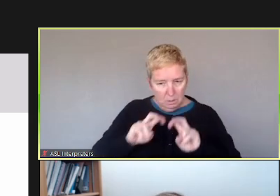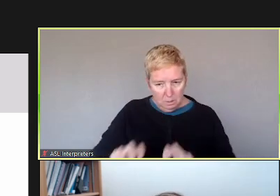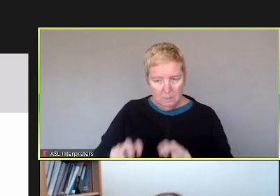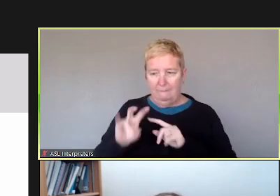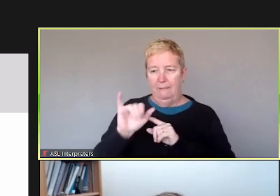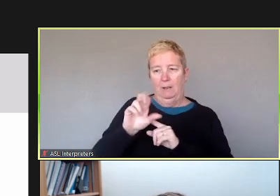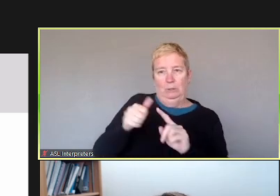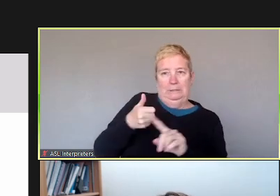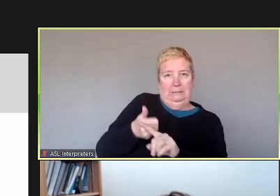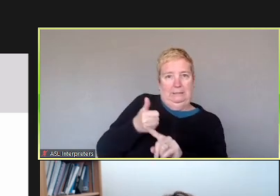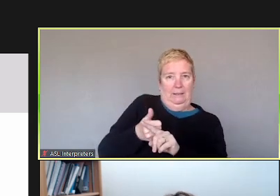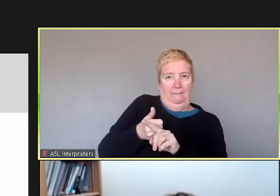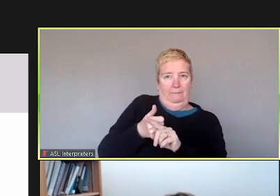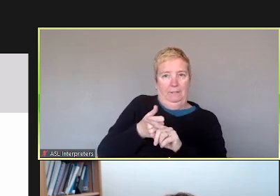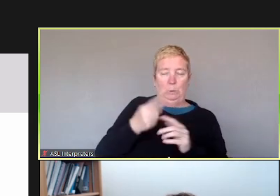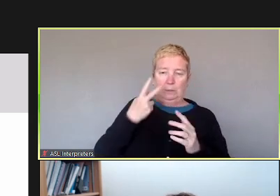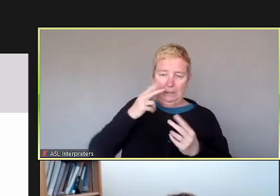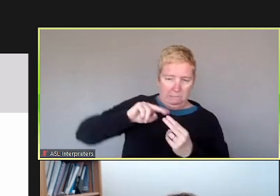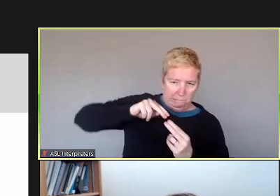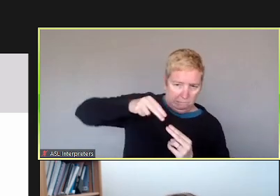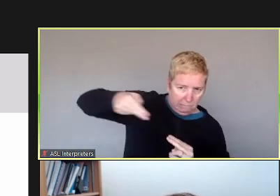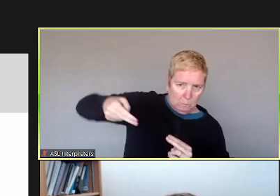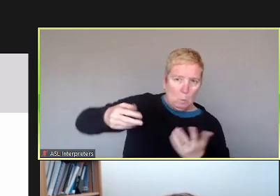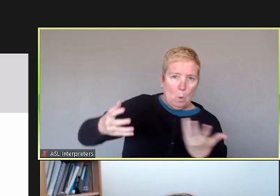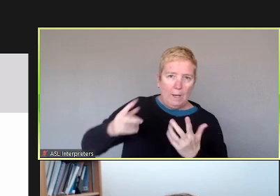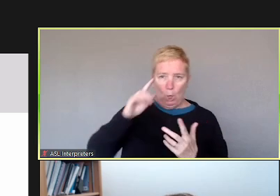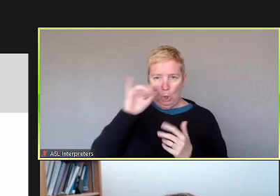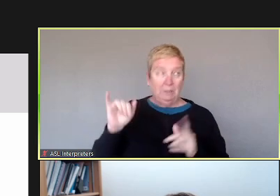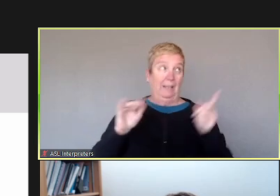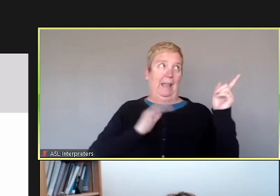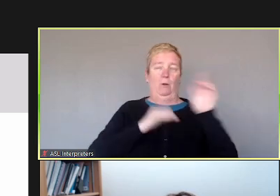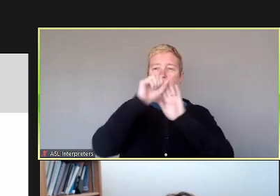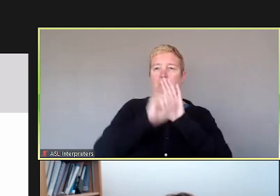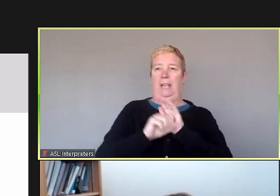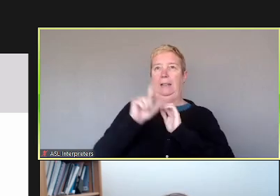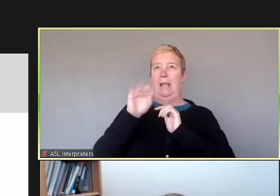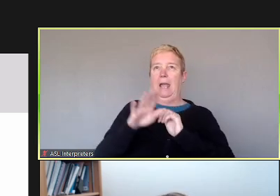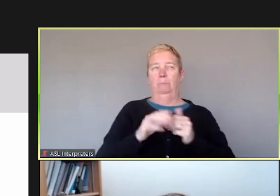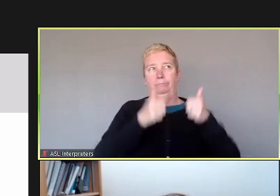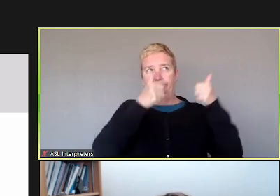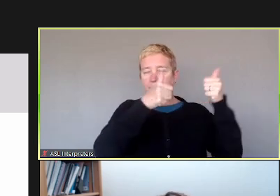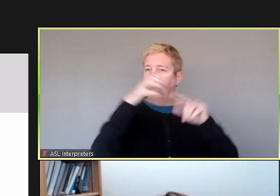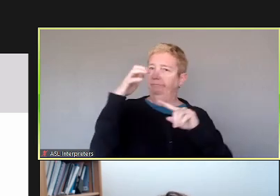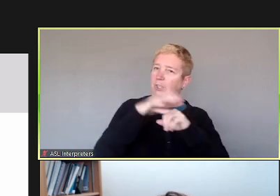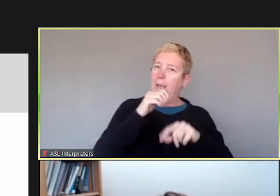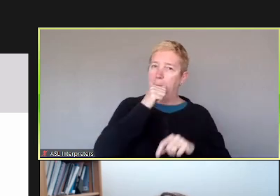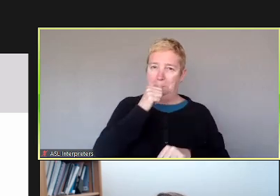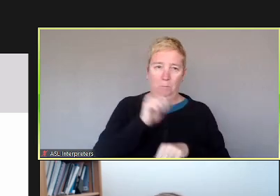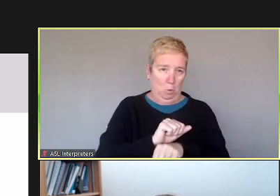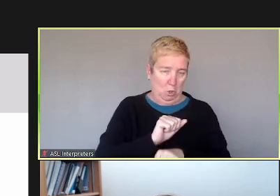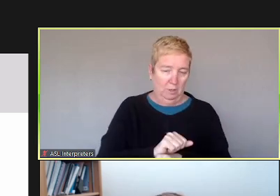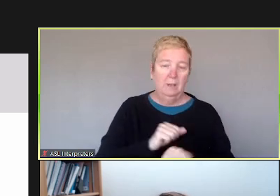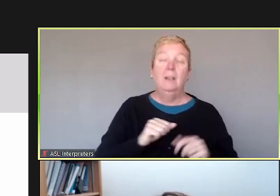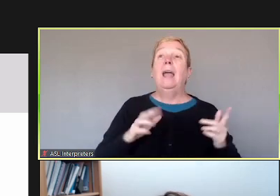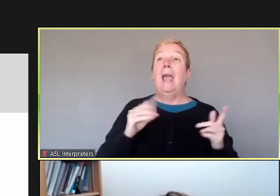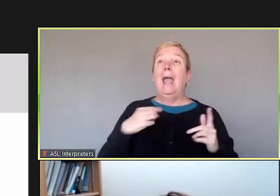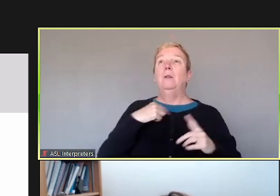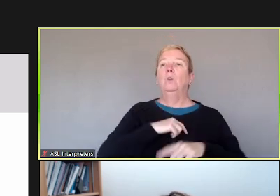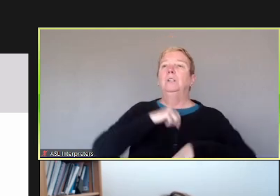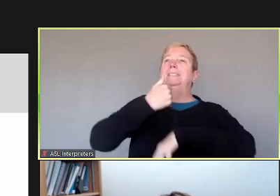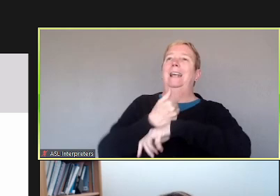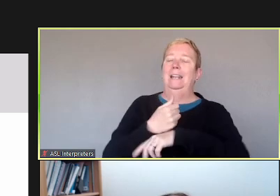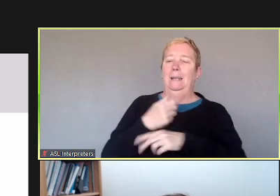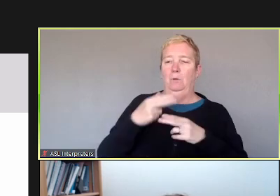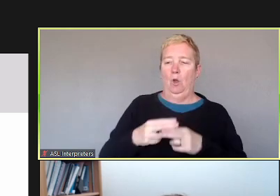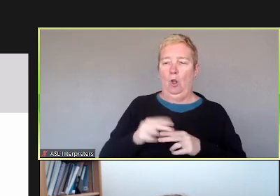the excellent work of our state laboratory. We are working to set up surveillance for the